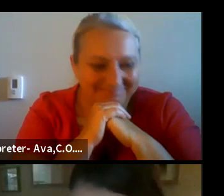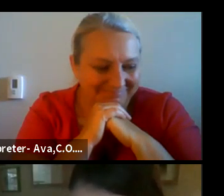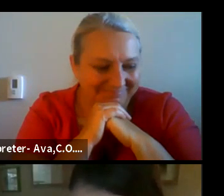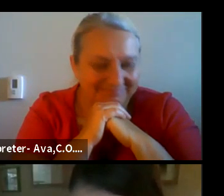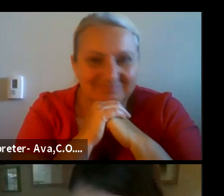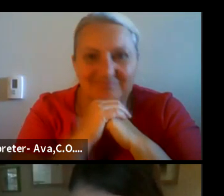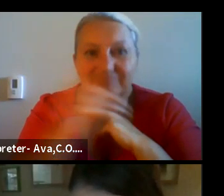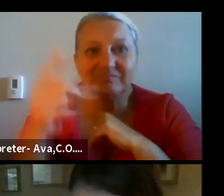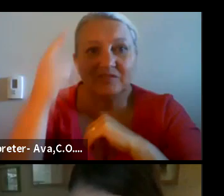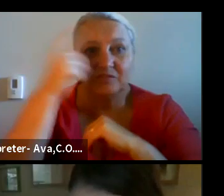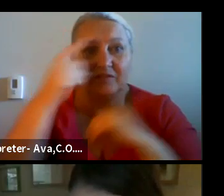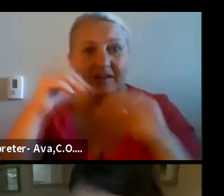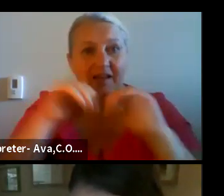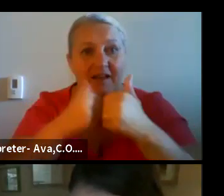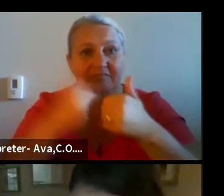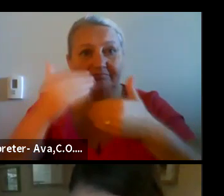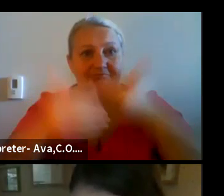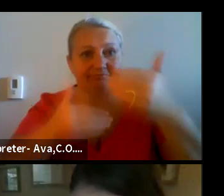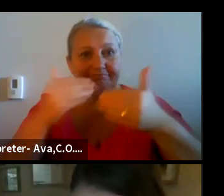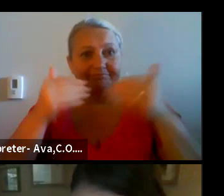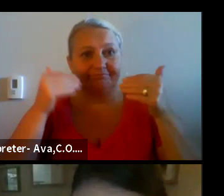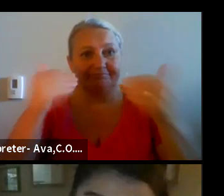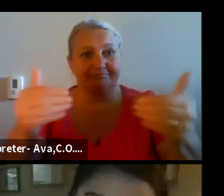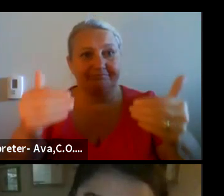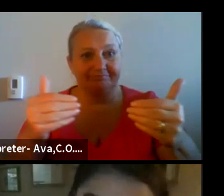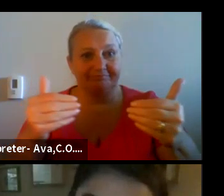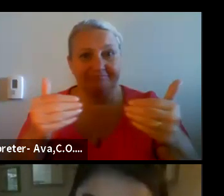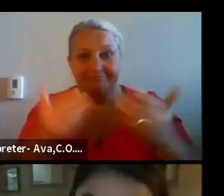How are we doing?